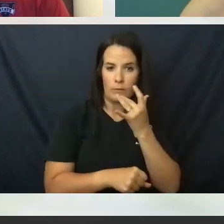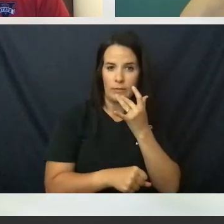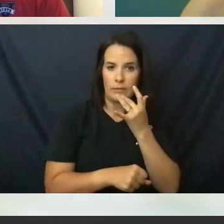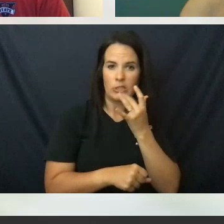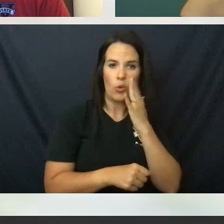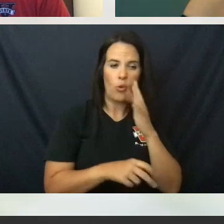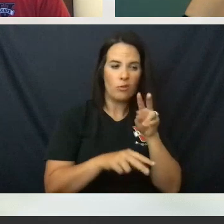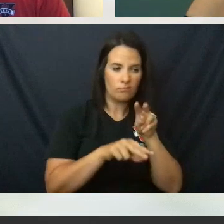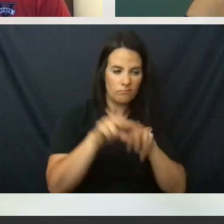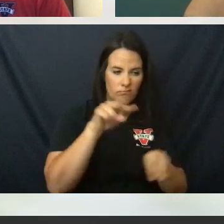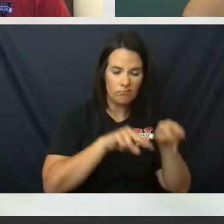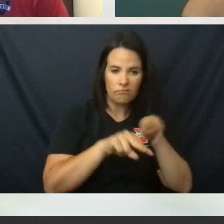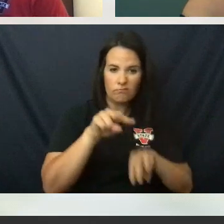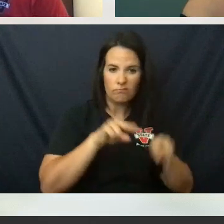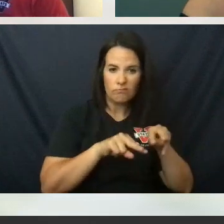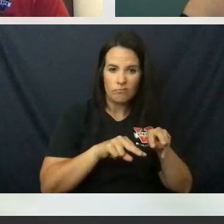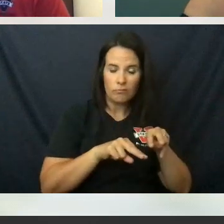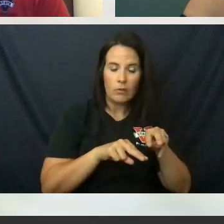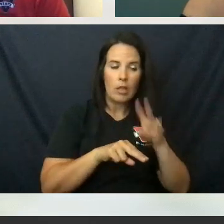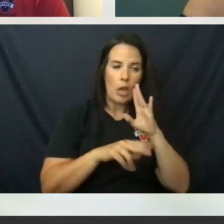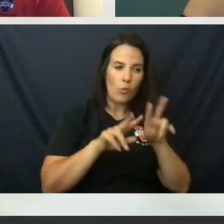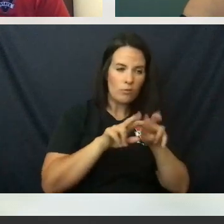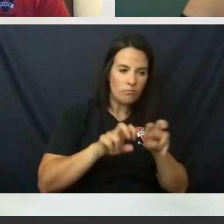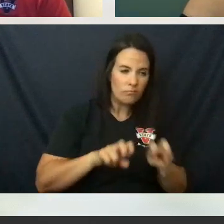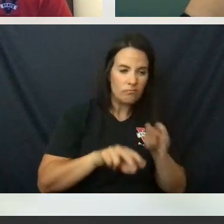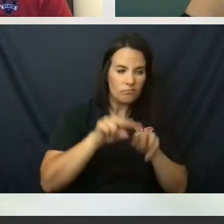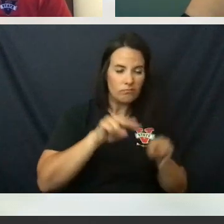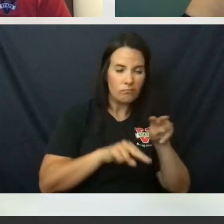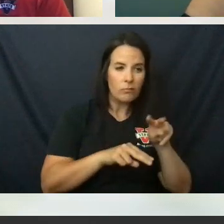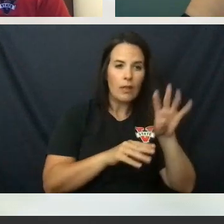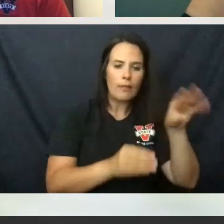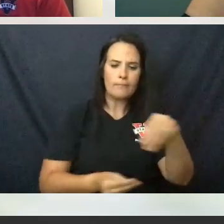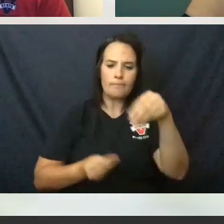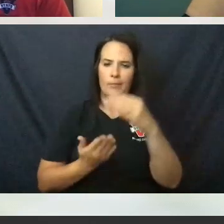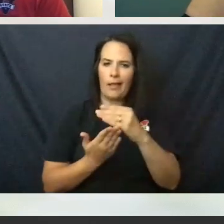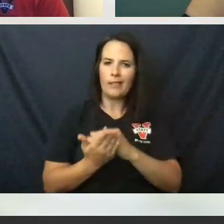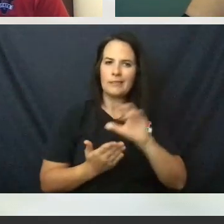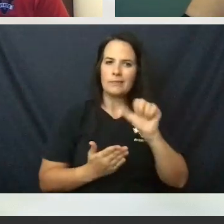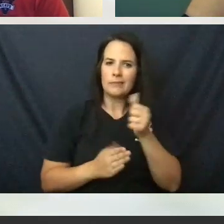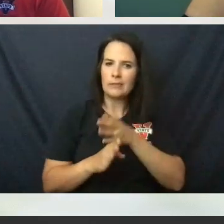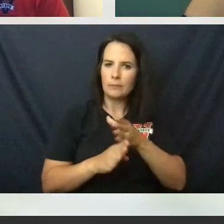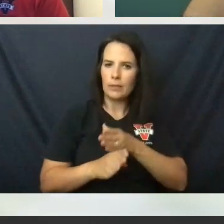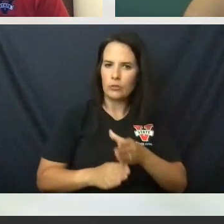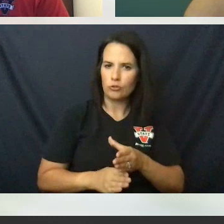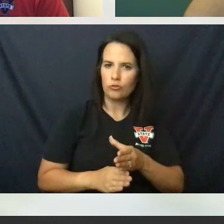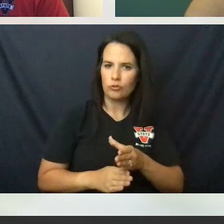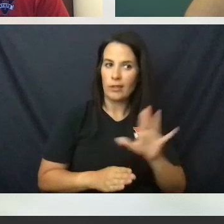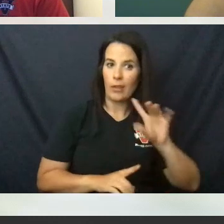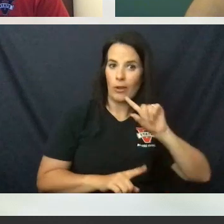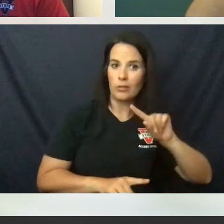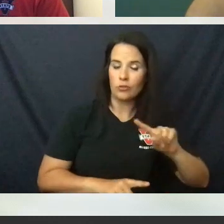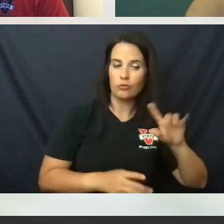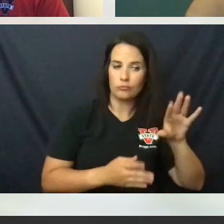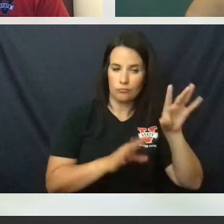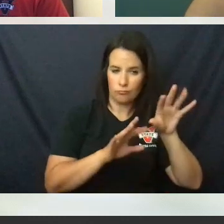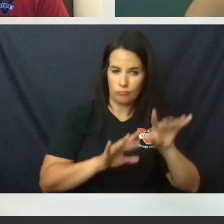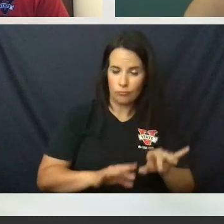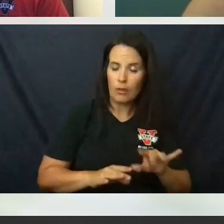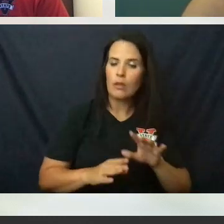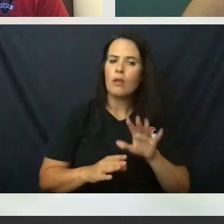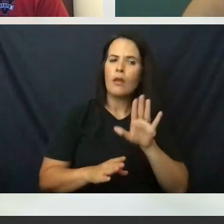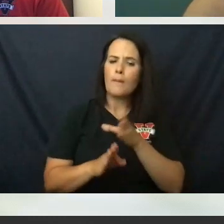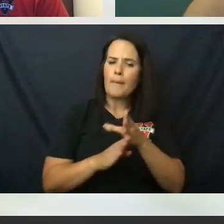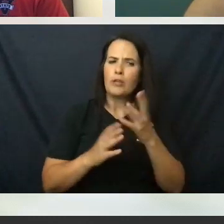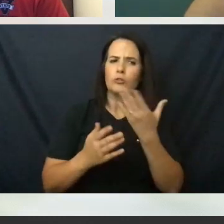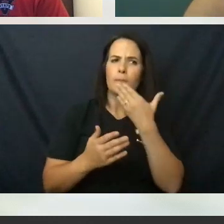And then it will give them a list of 10 majors based on how they answered those questions, the best fit majors